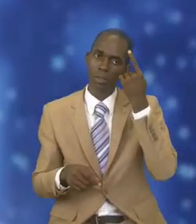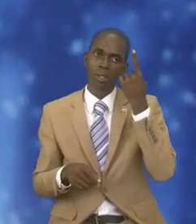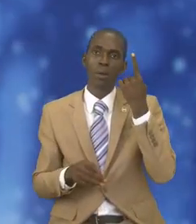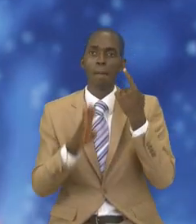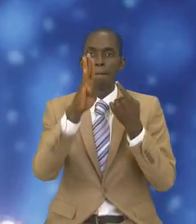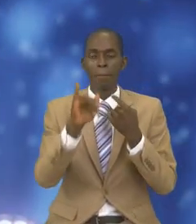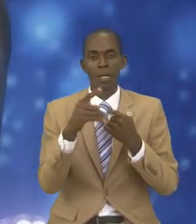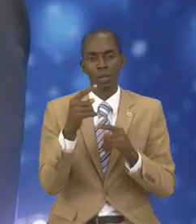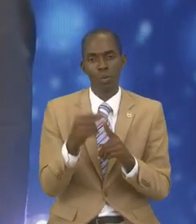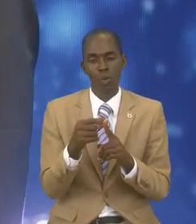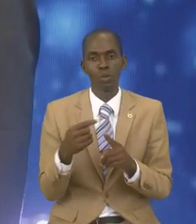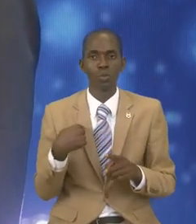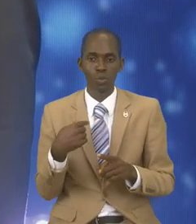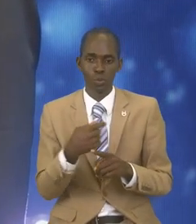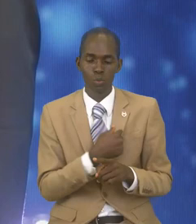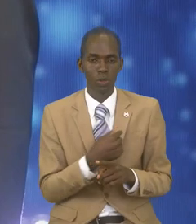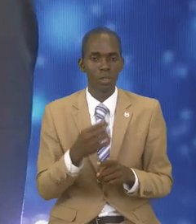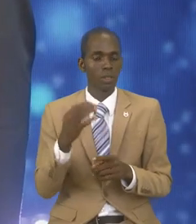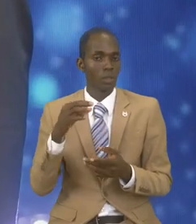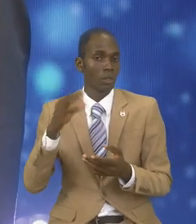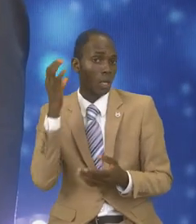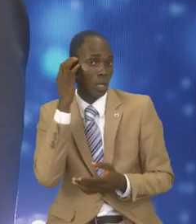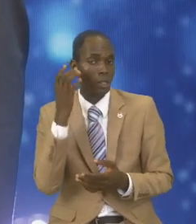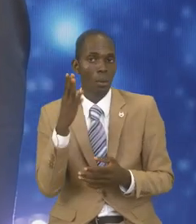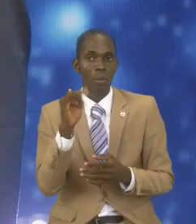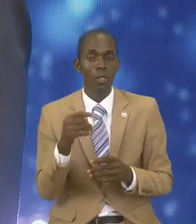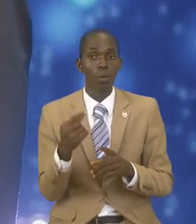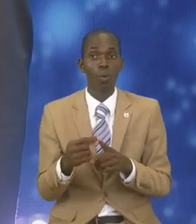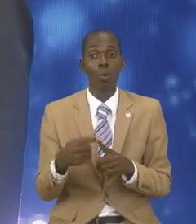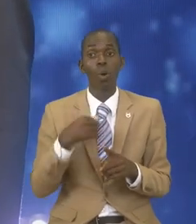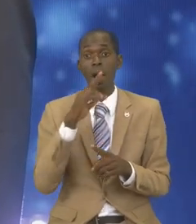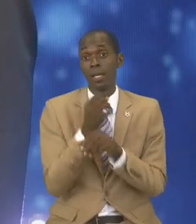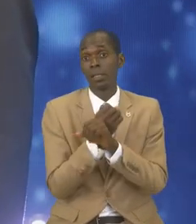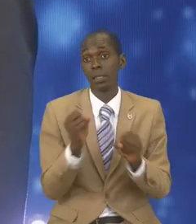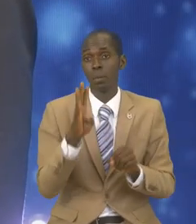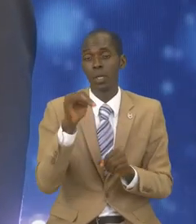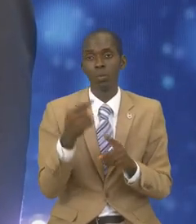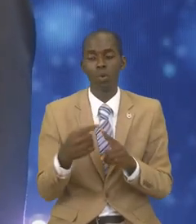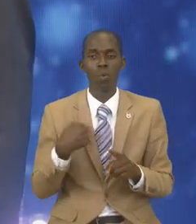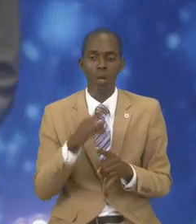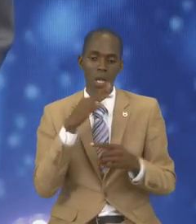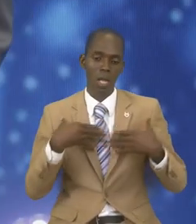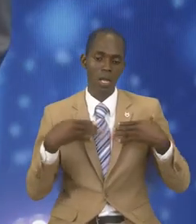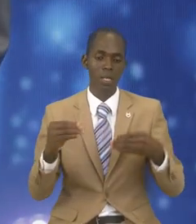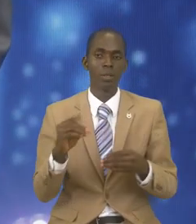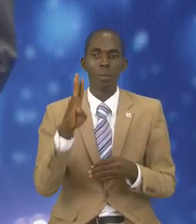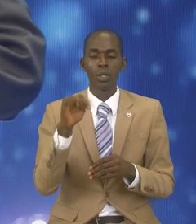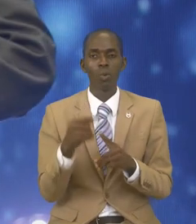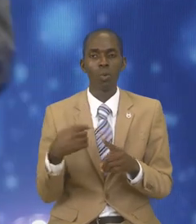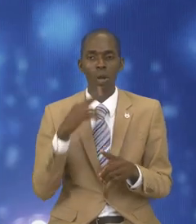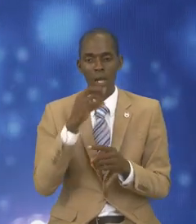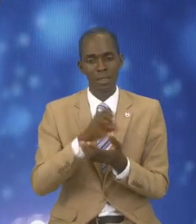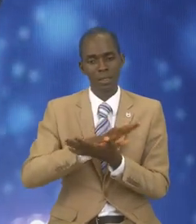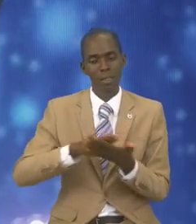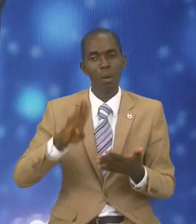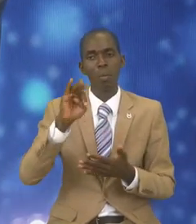we're saved. By the word, we're healed. By the word, we're sanctified. By the word, we're made steadfast. By